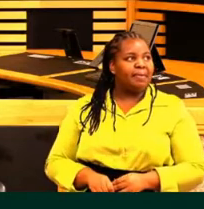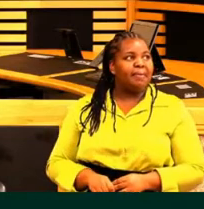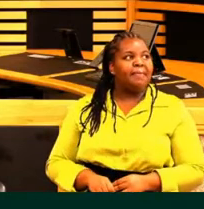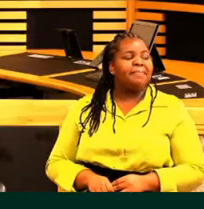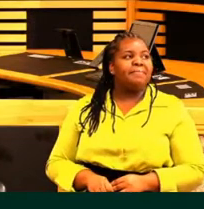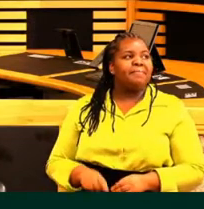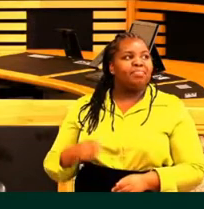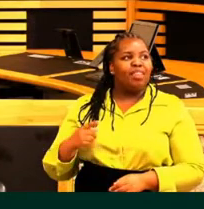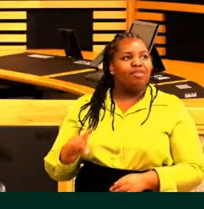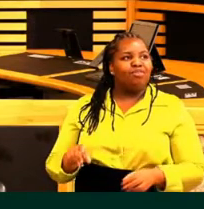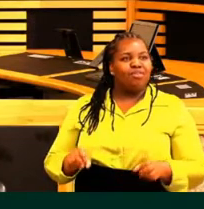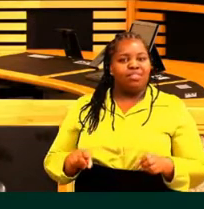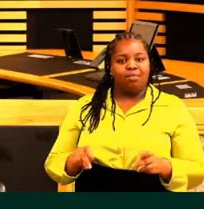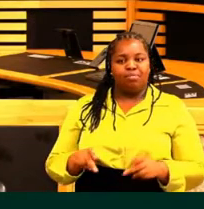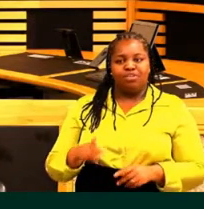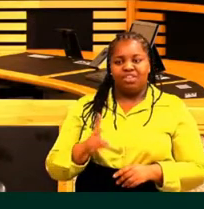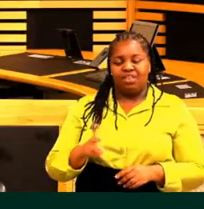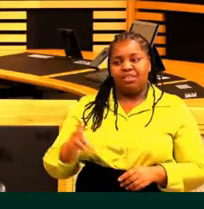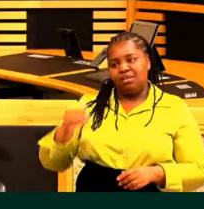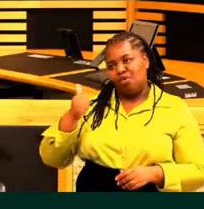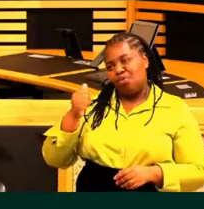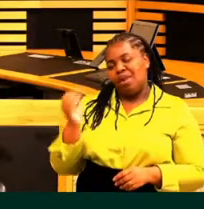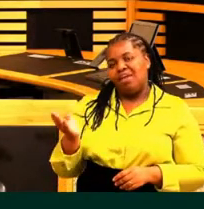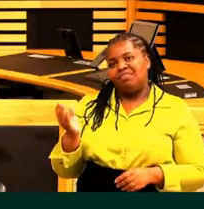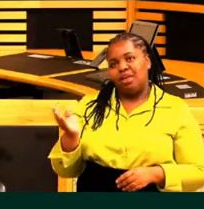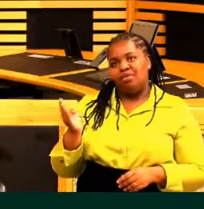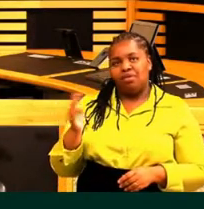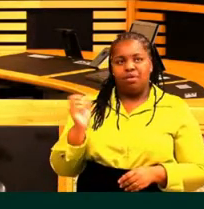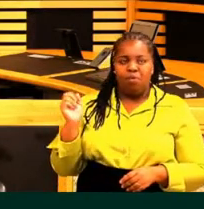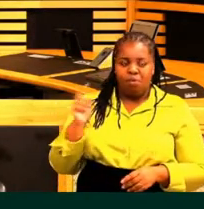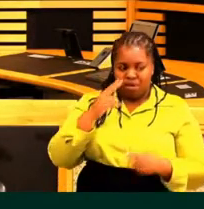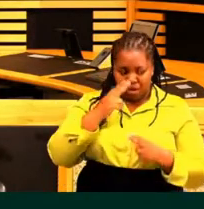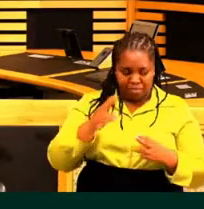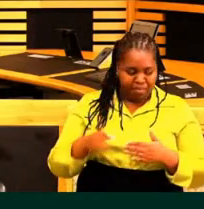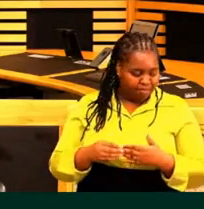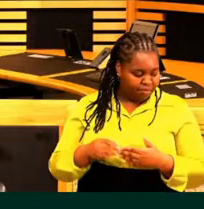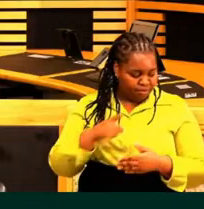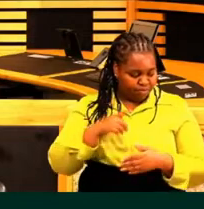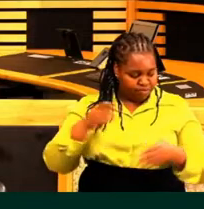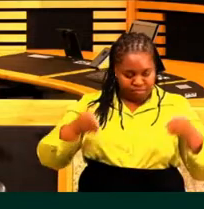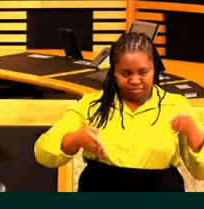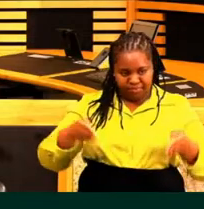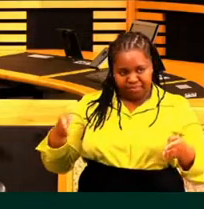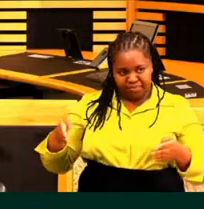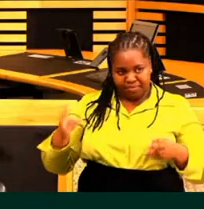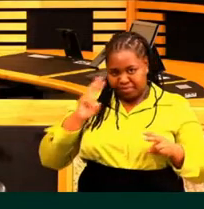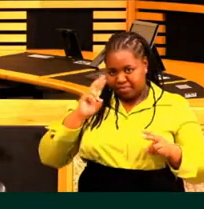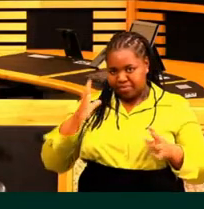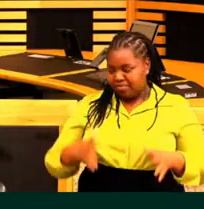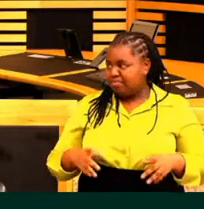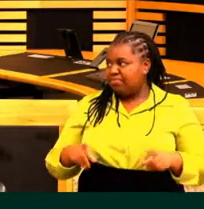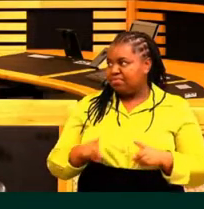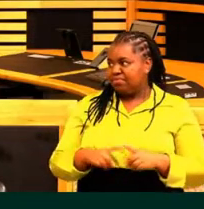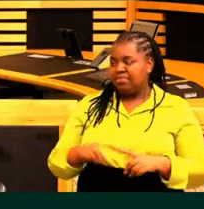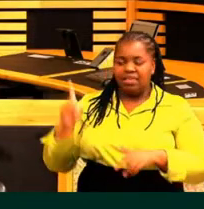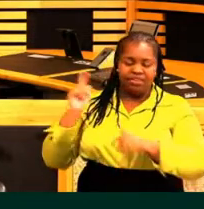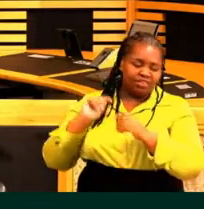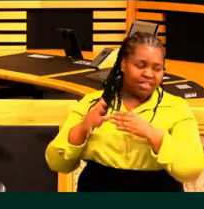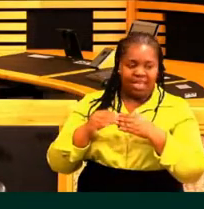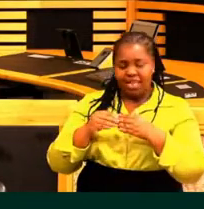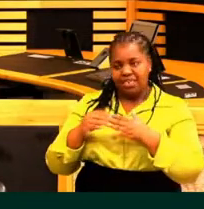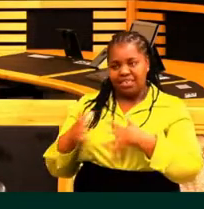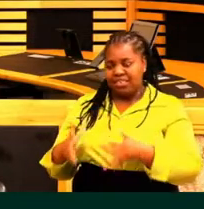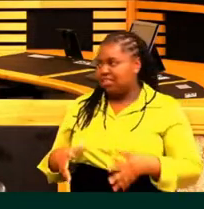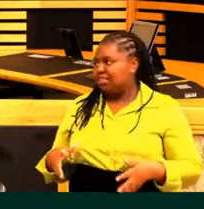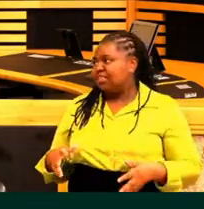for the opportunity once again and good afternoon to all honorable members that are here guests as like traditional leaders in the